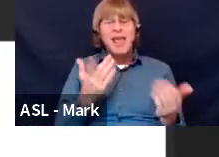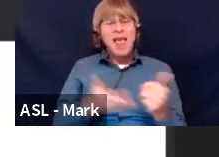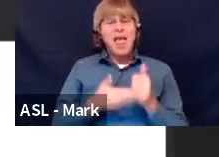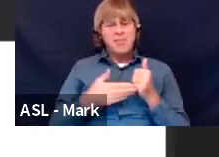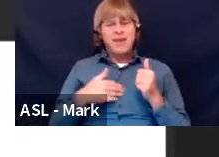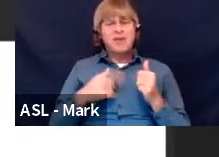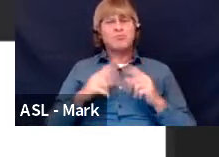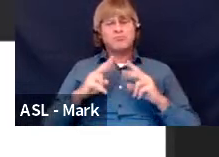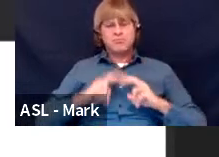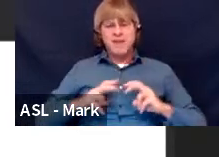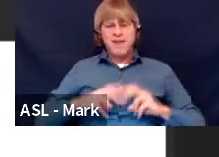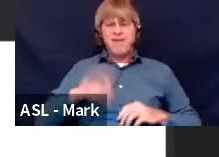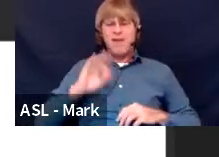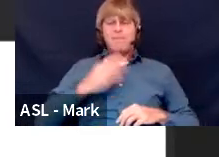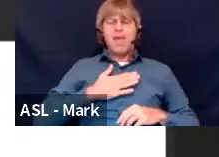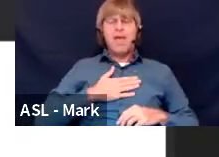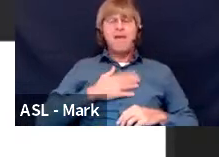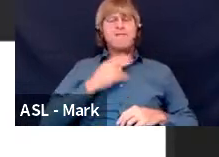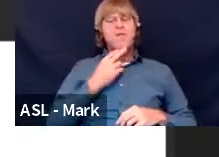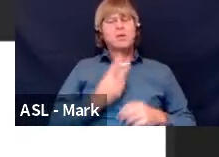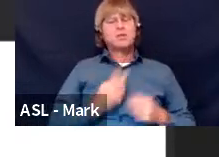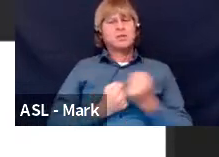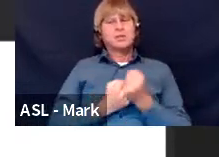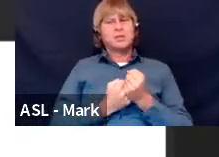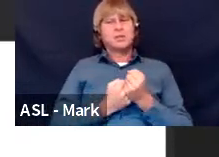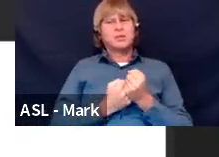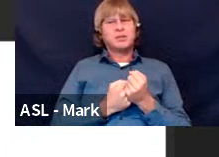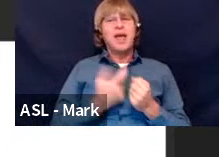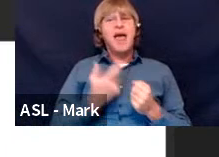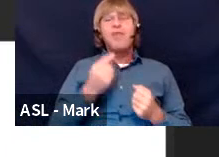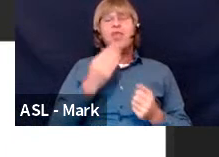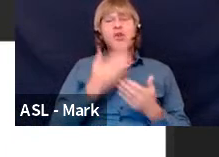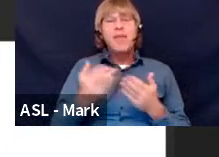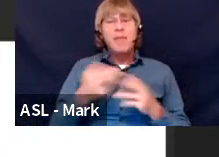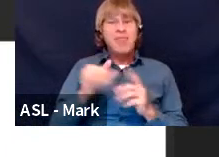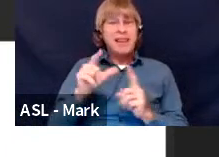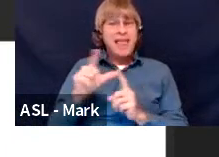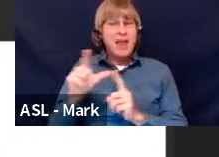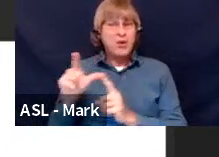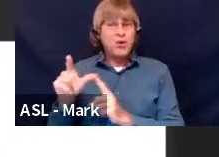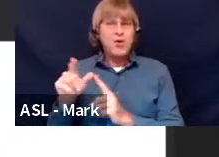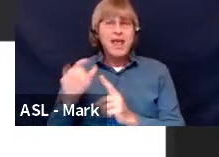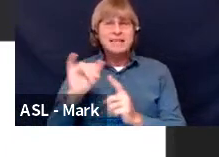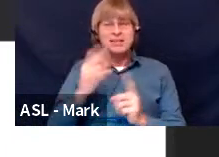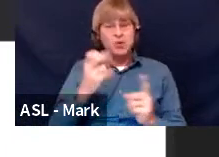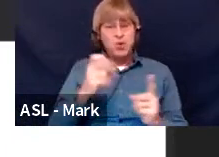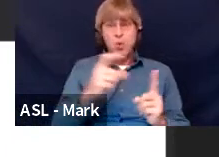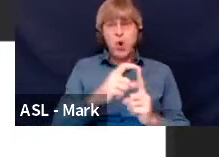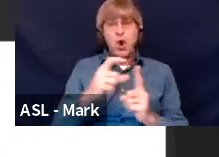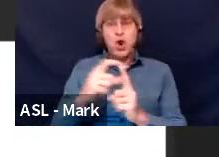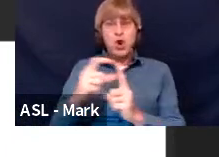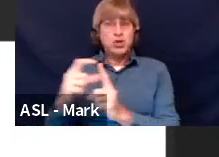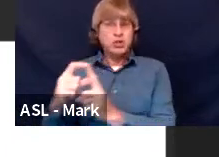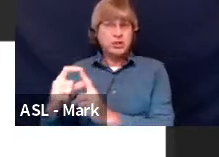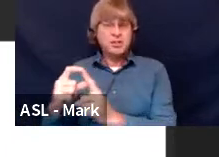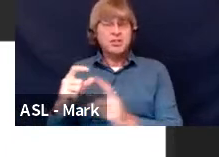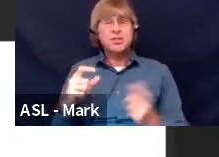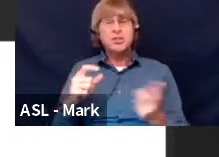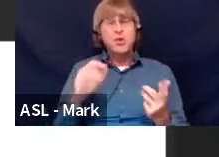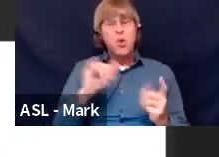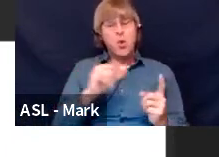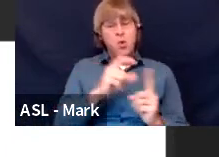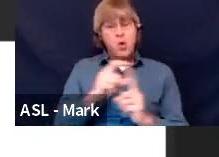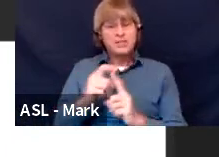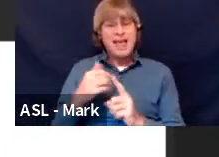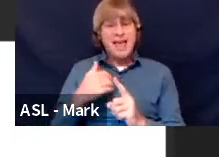me find my voice. The great thing about lettering is it's words, and so words